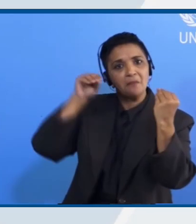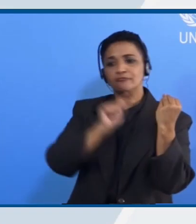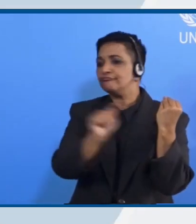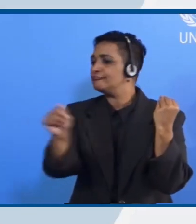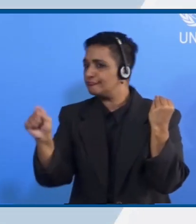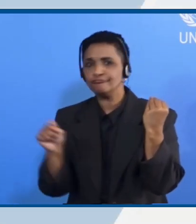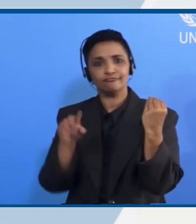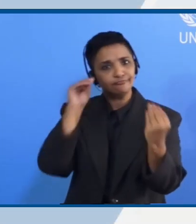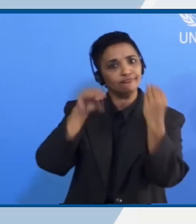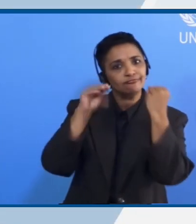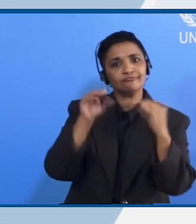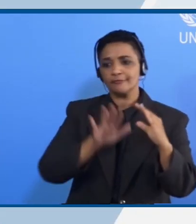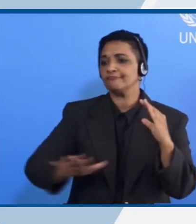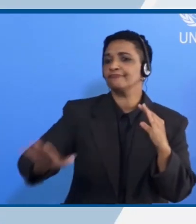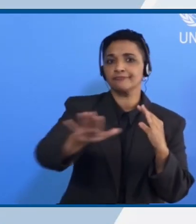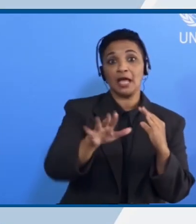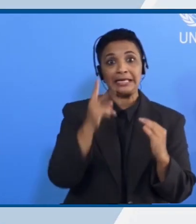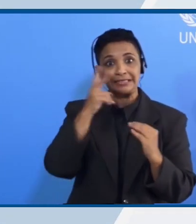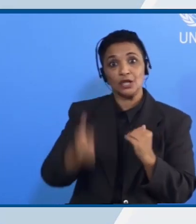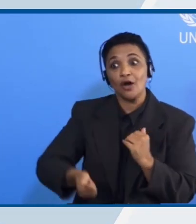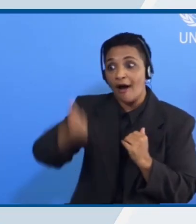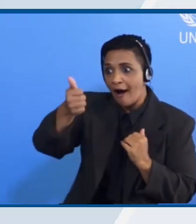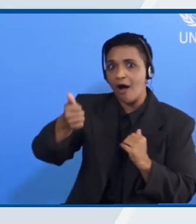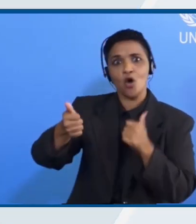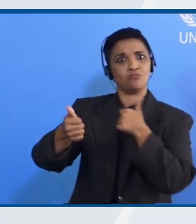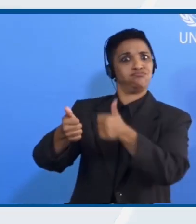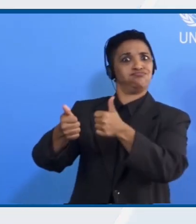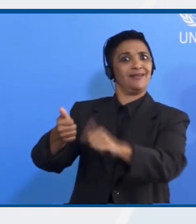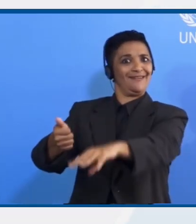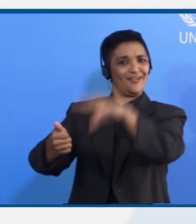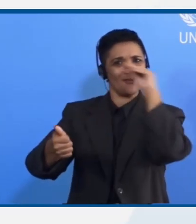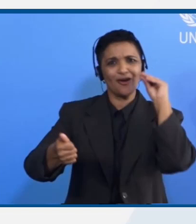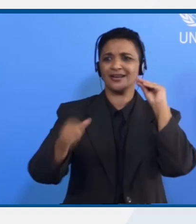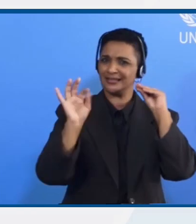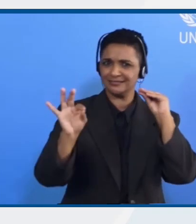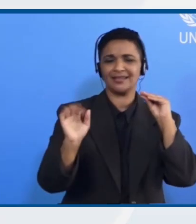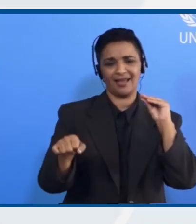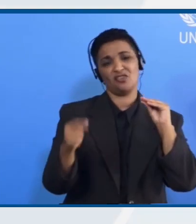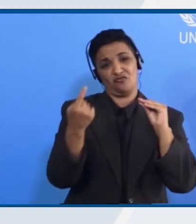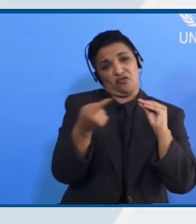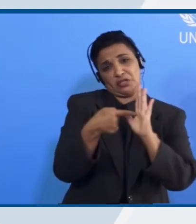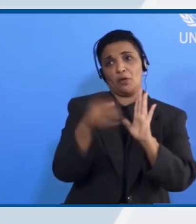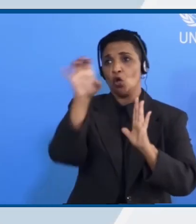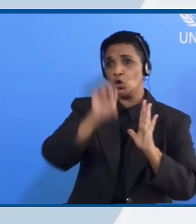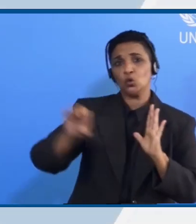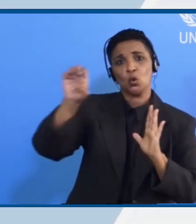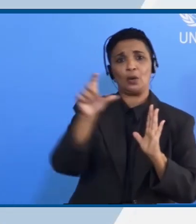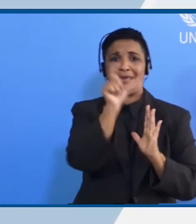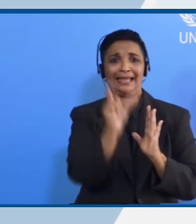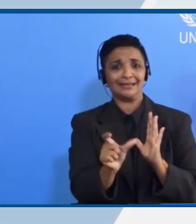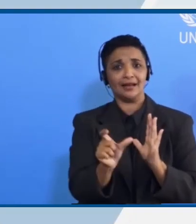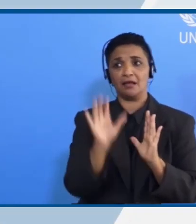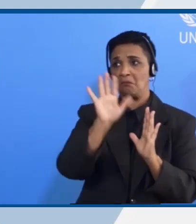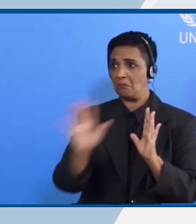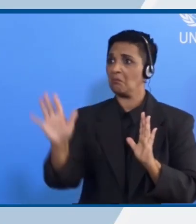from other successful experiences that we have all around Europe, all around Italy, not only